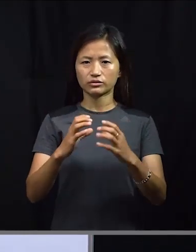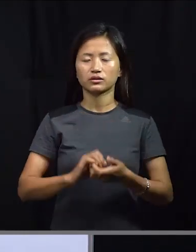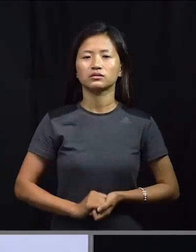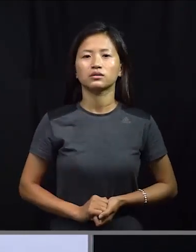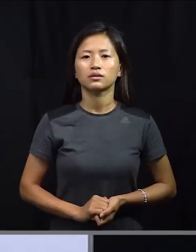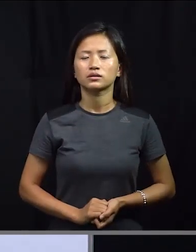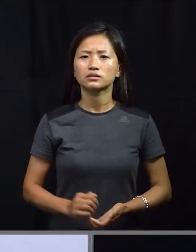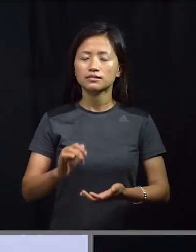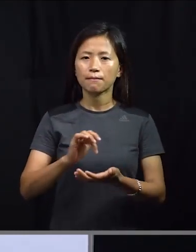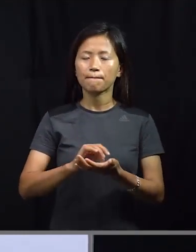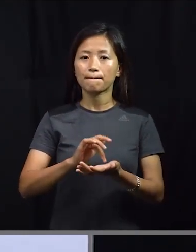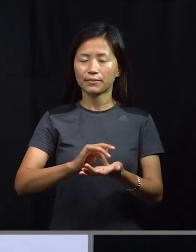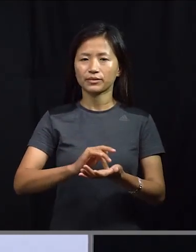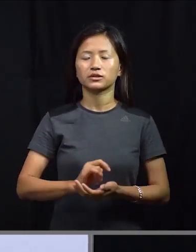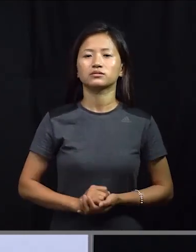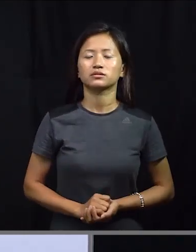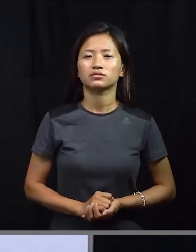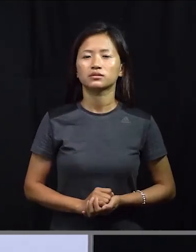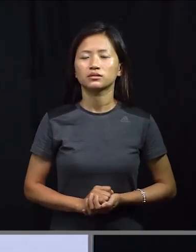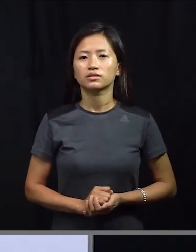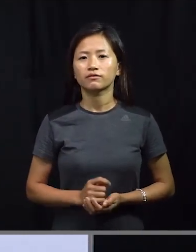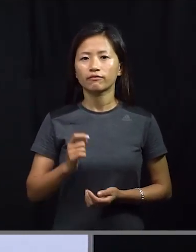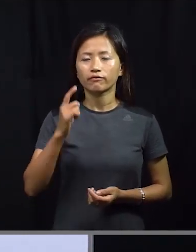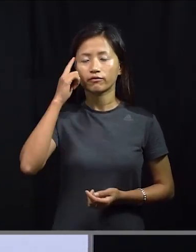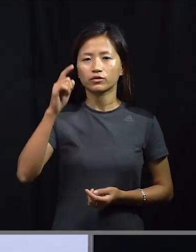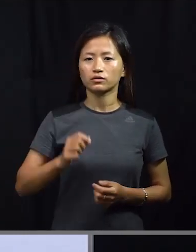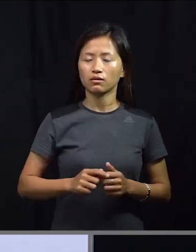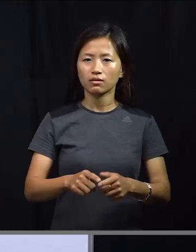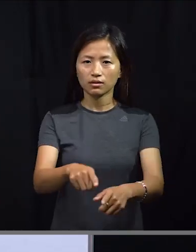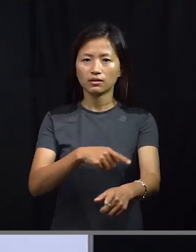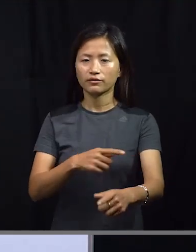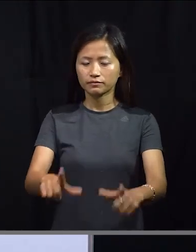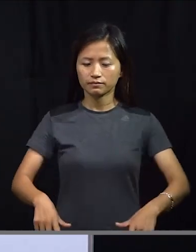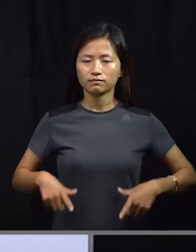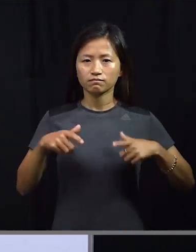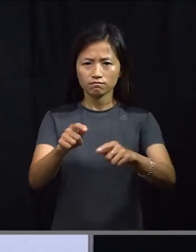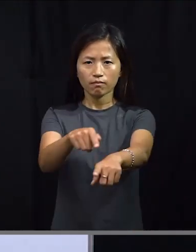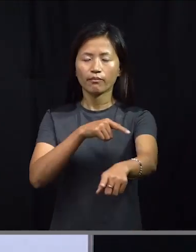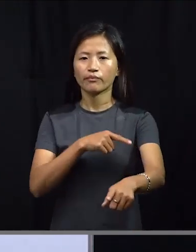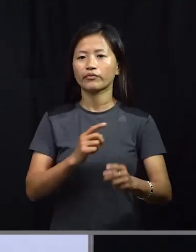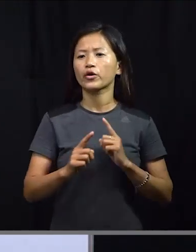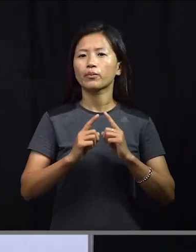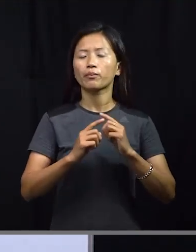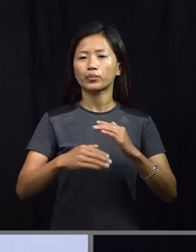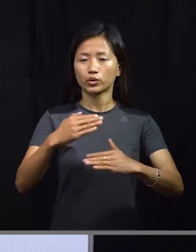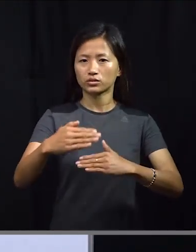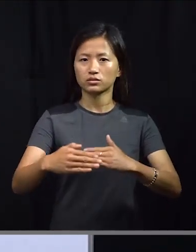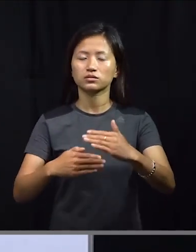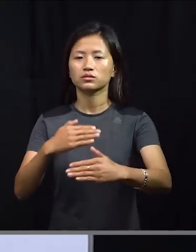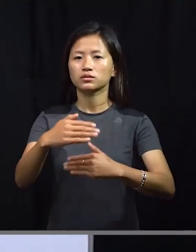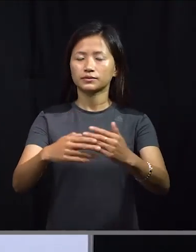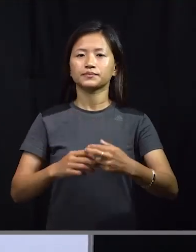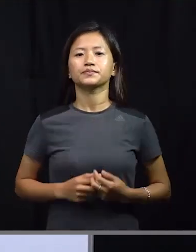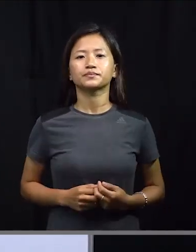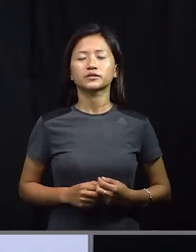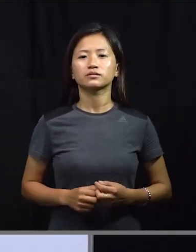is permanent, and it is for a lifelong process. And that is the reason why it says that it's